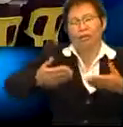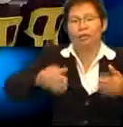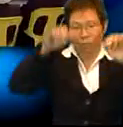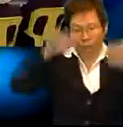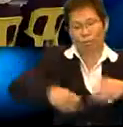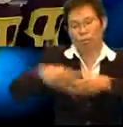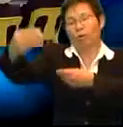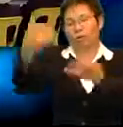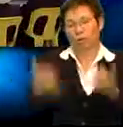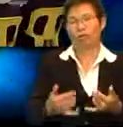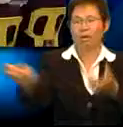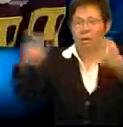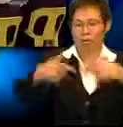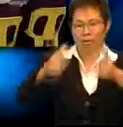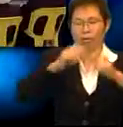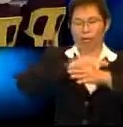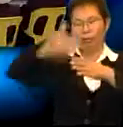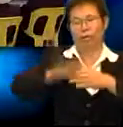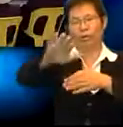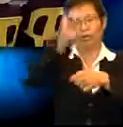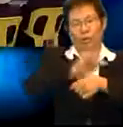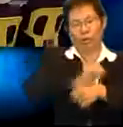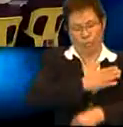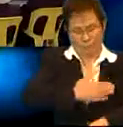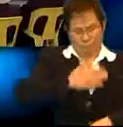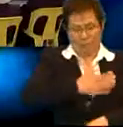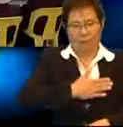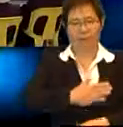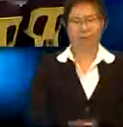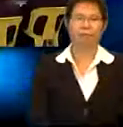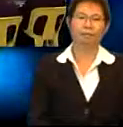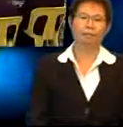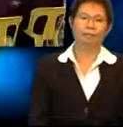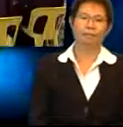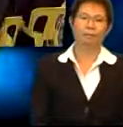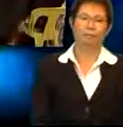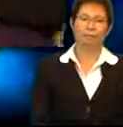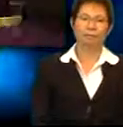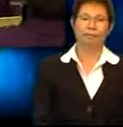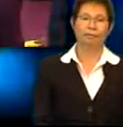You may go out now and come back quickly to complete your task, please.